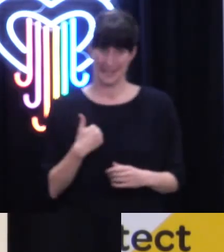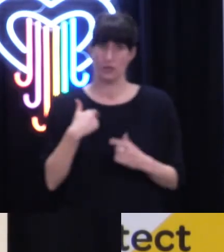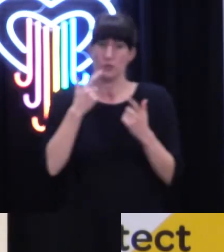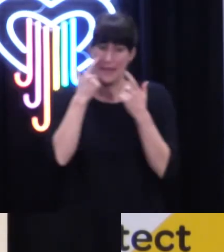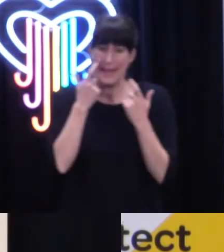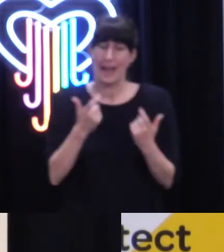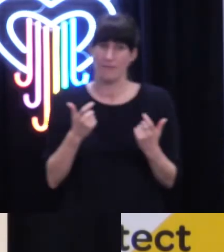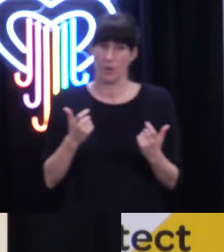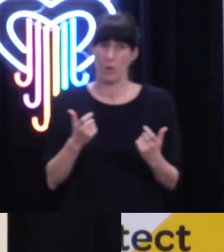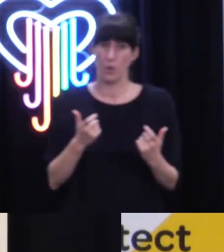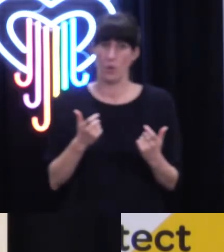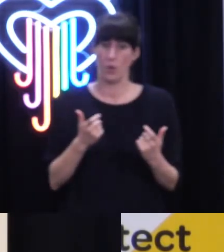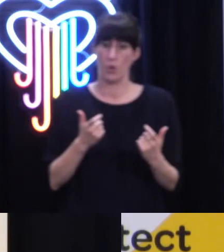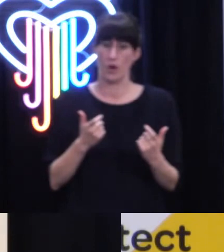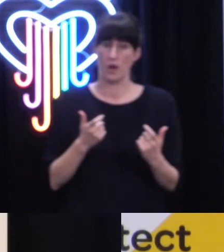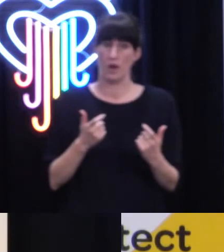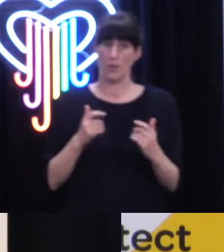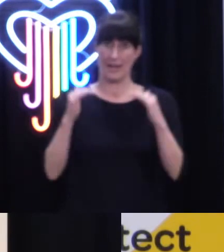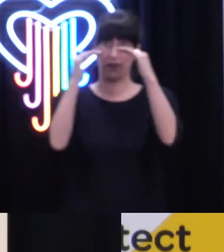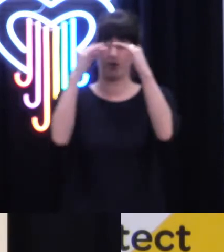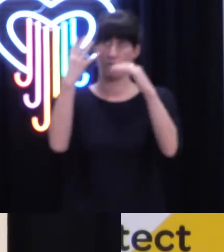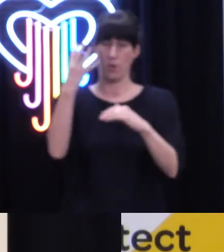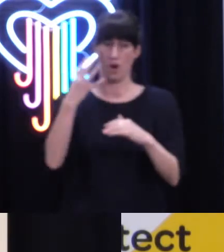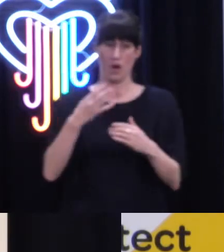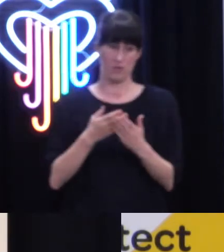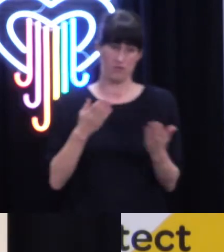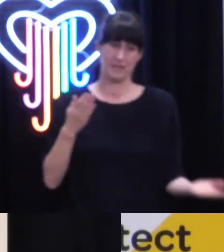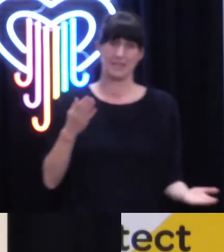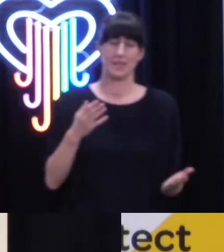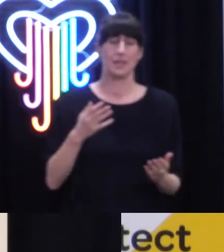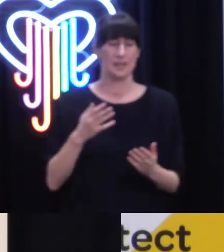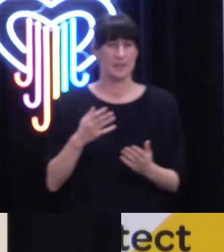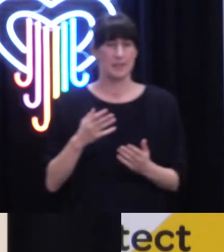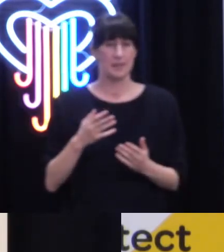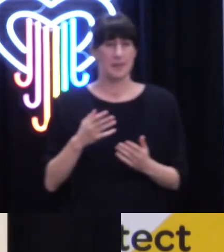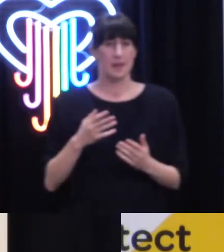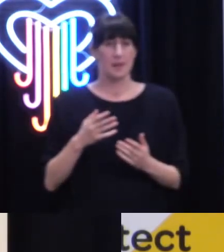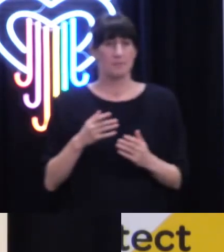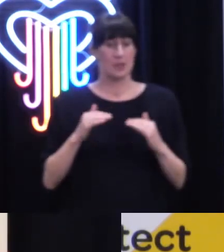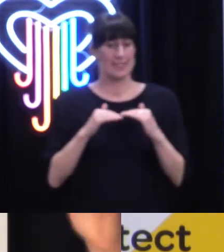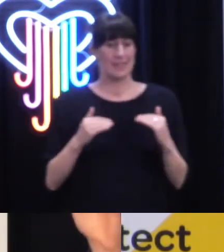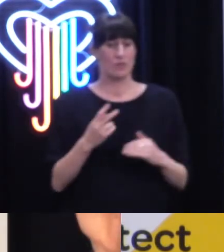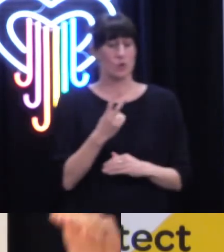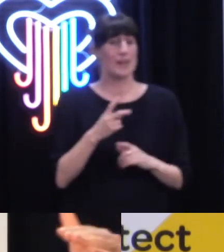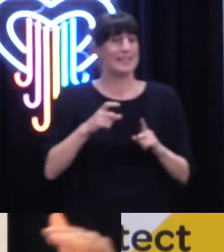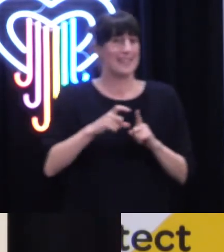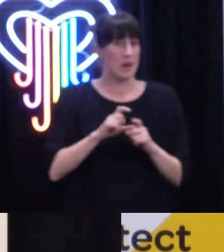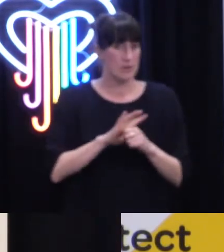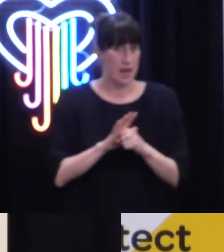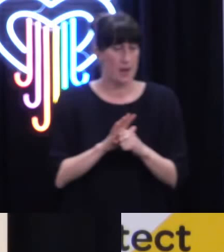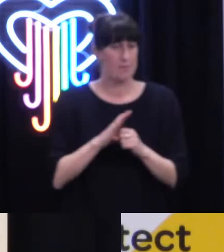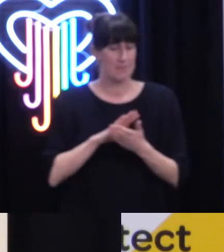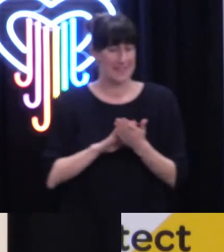the country. And that's what that entry into level 2 demonstrated, the need for that extra caution. But as I've linked today,